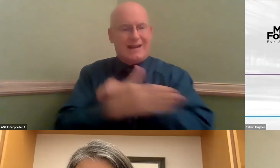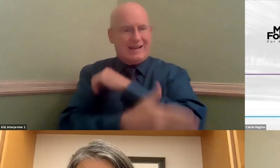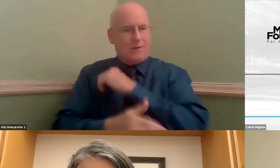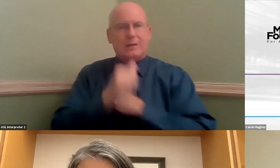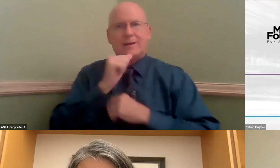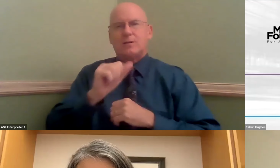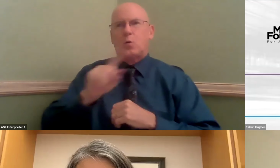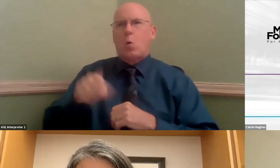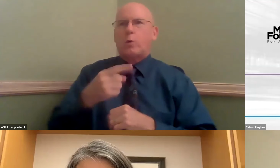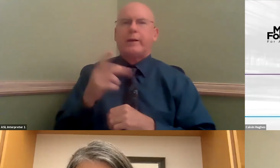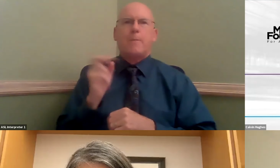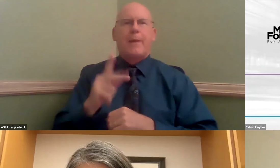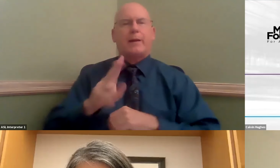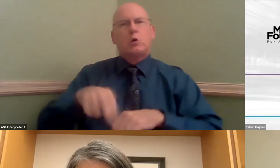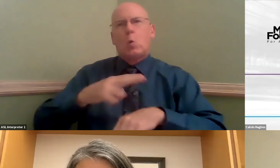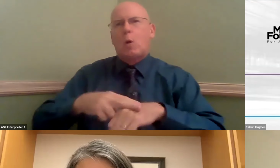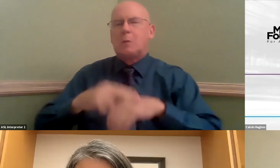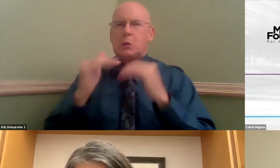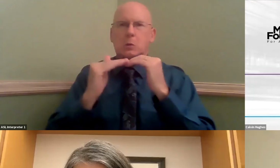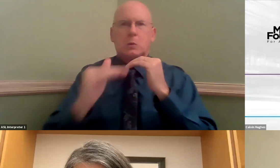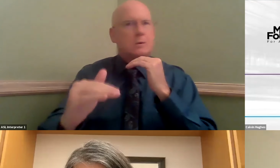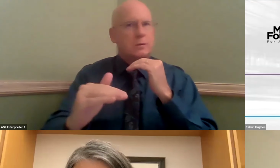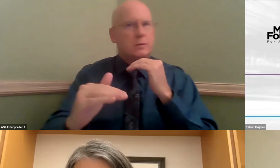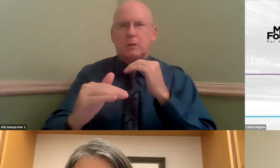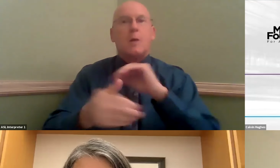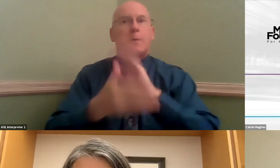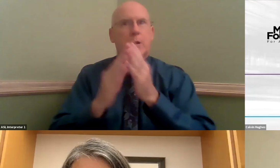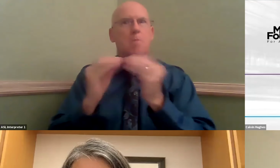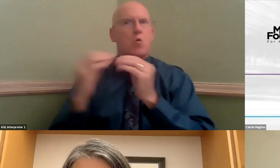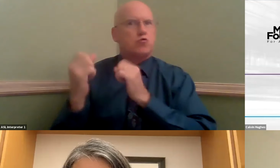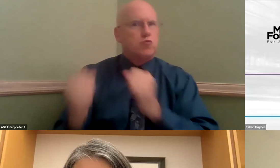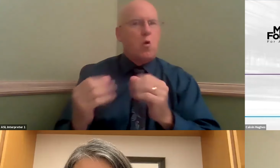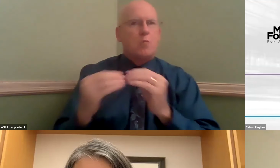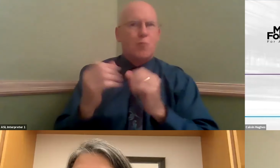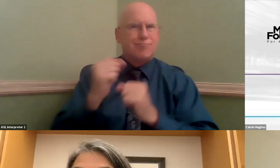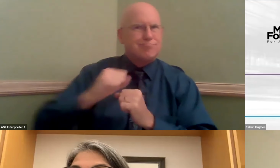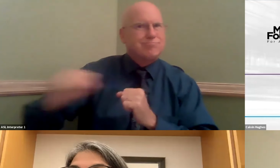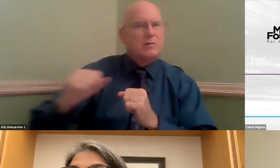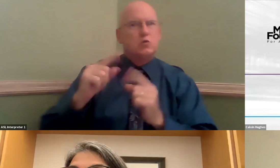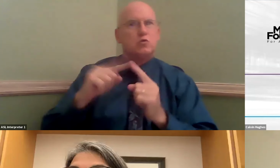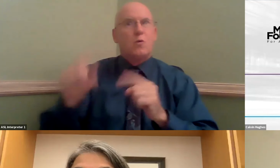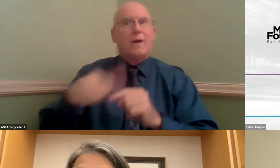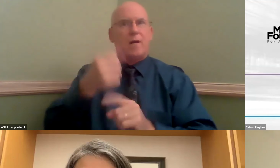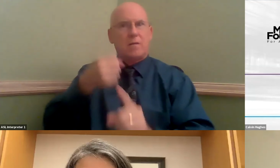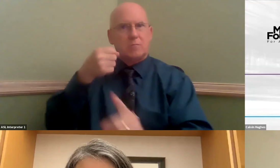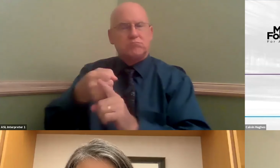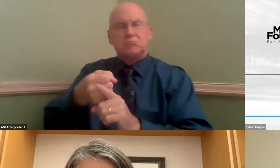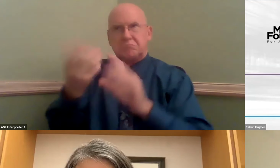normal, but comes back stronger and more resilient to a crisis such as